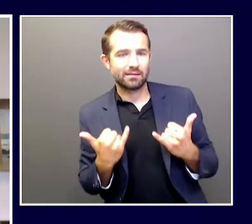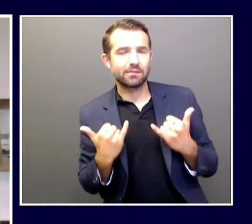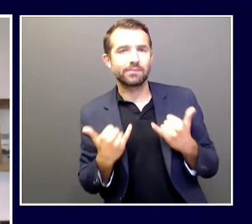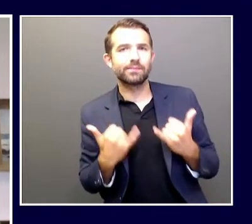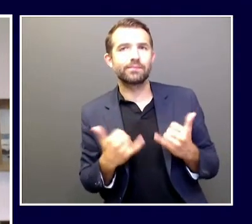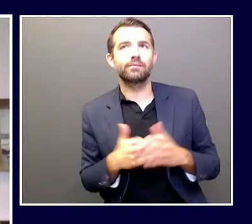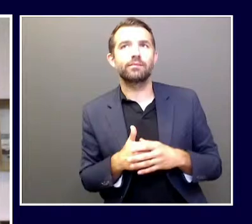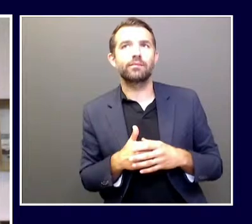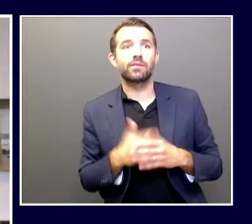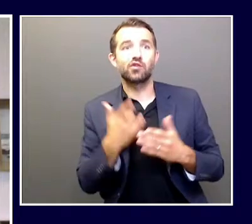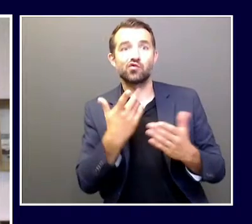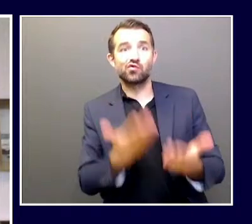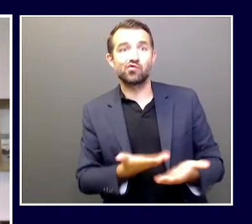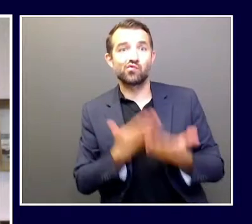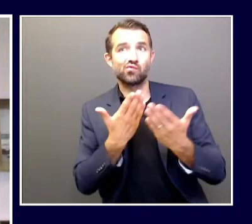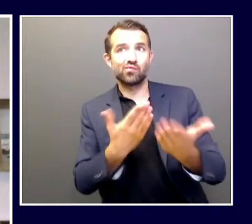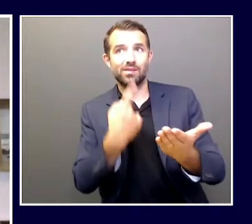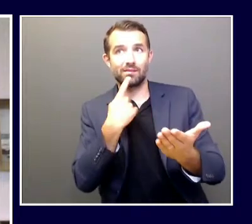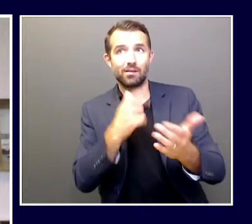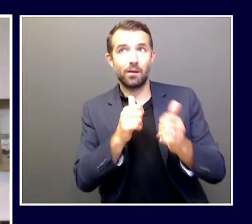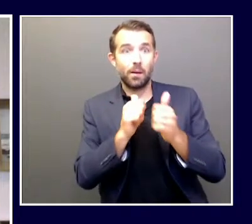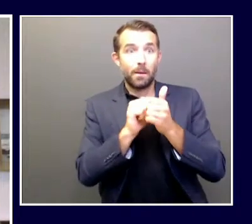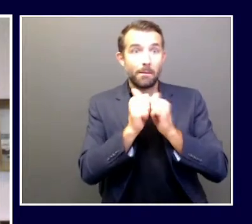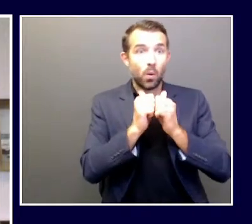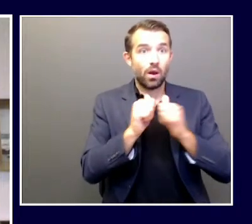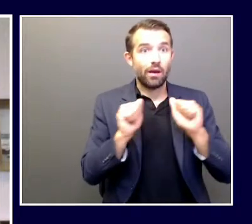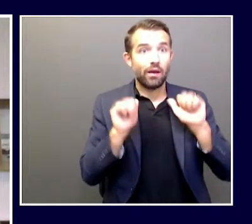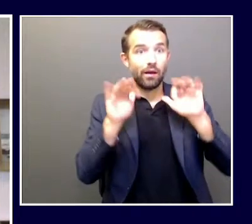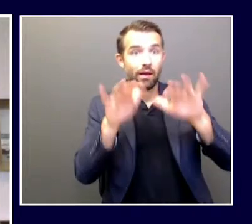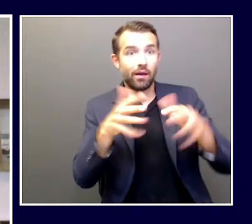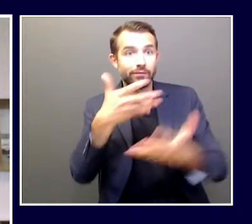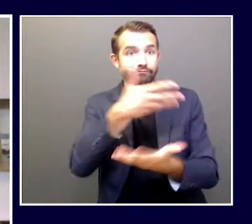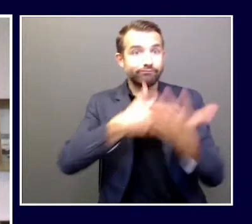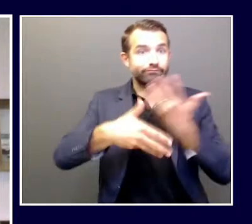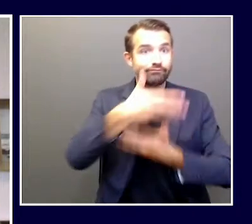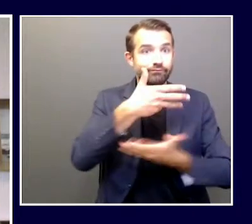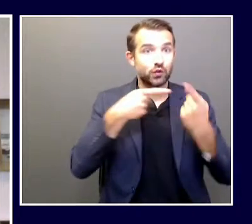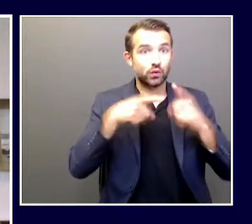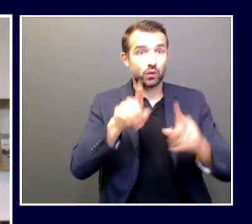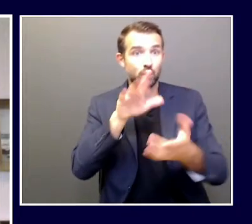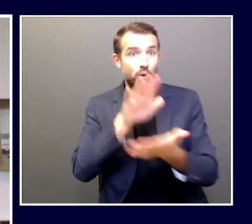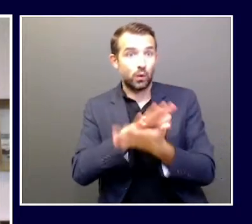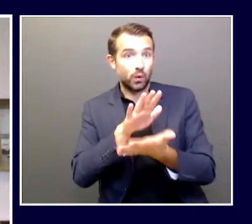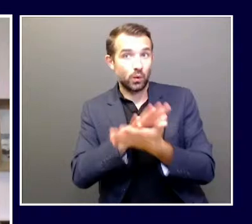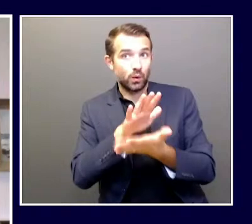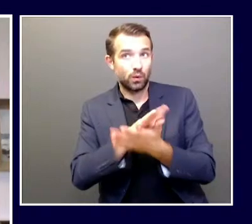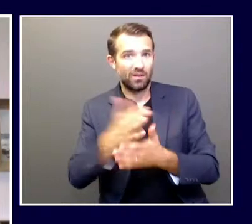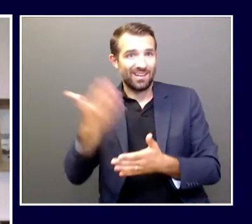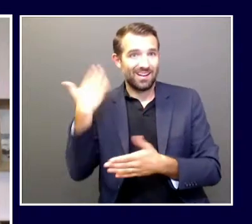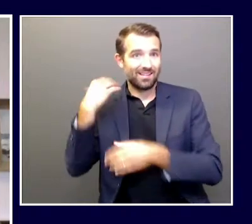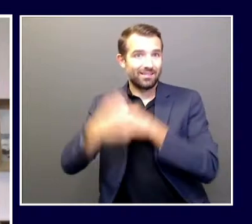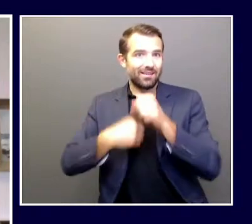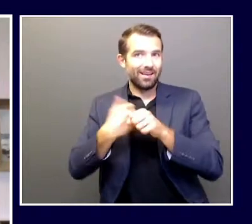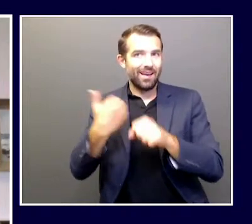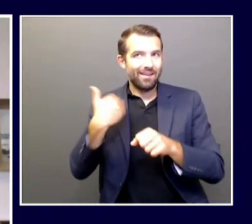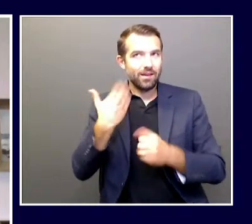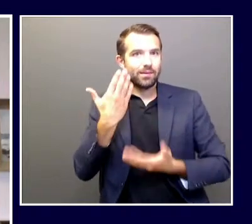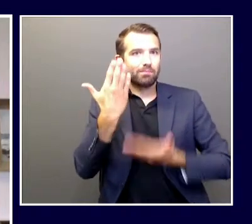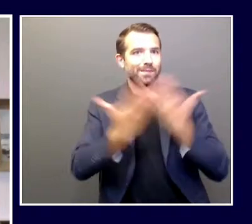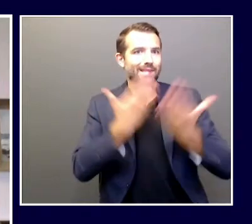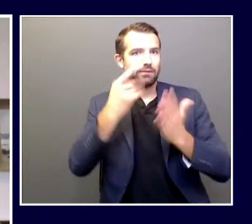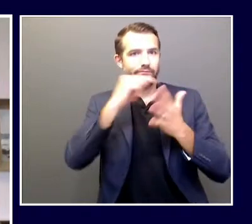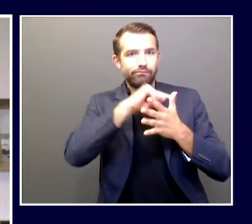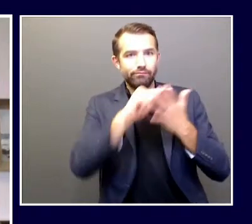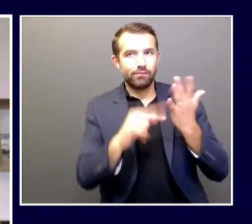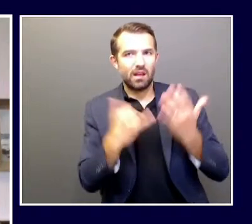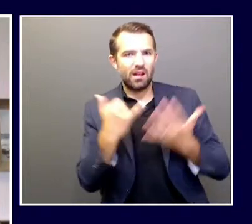said sports, and all that comes with that. Yep. Allegra, so one note there, when it comes to sports and the various